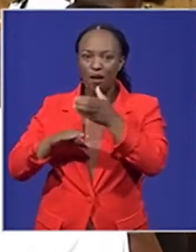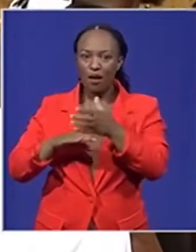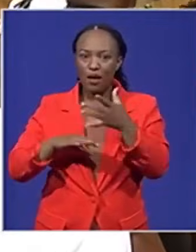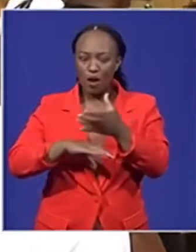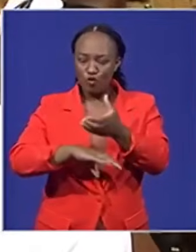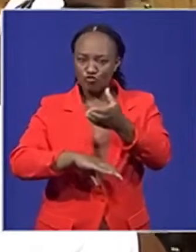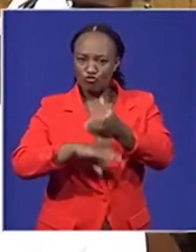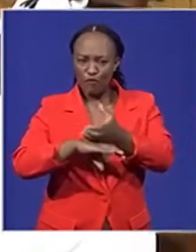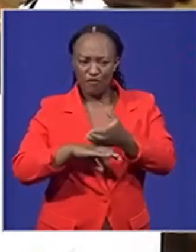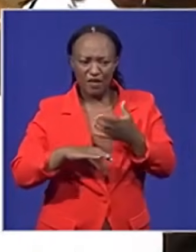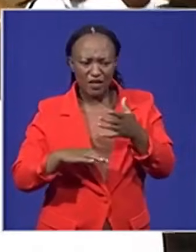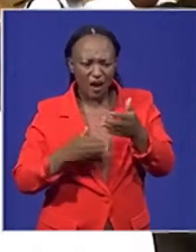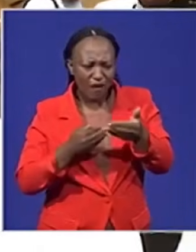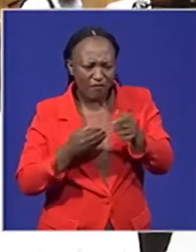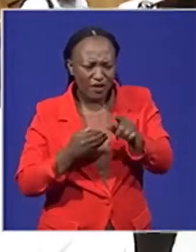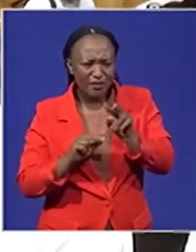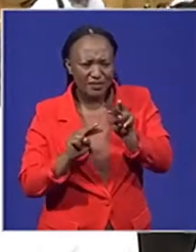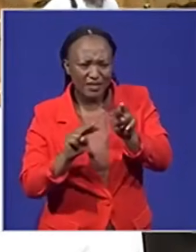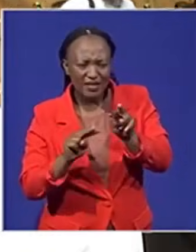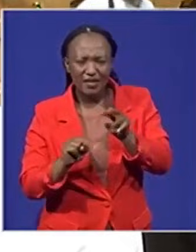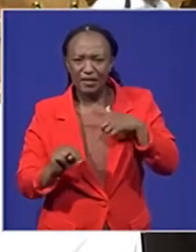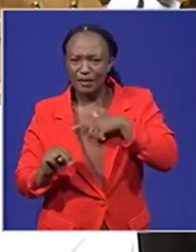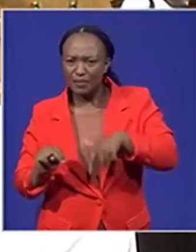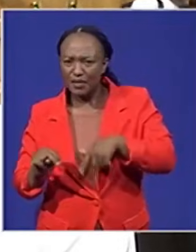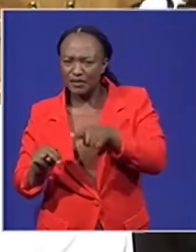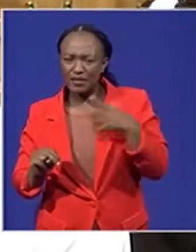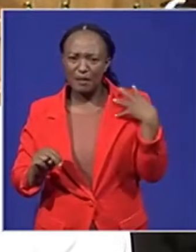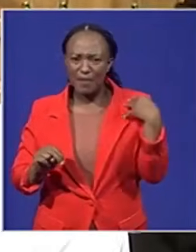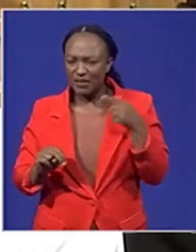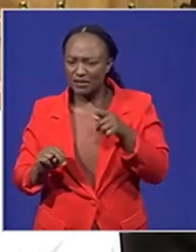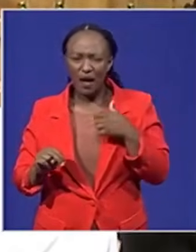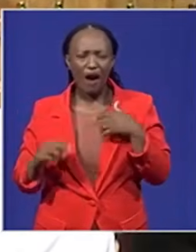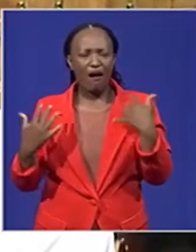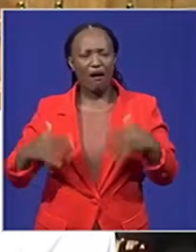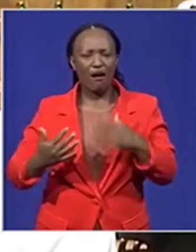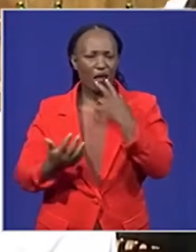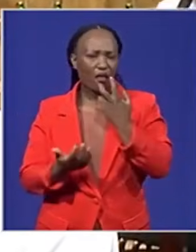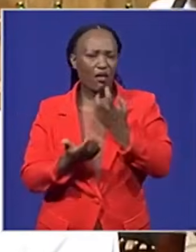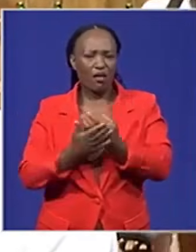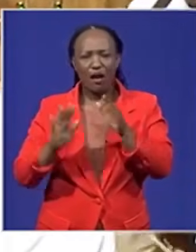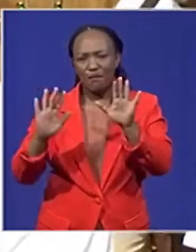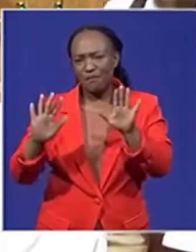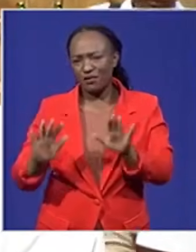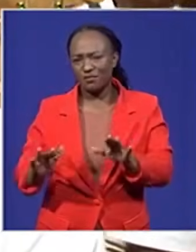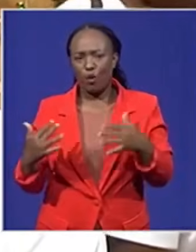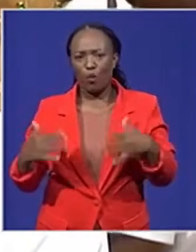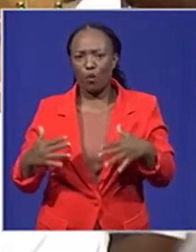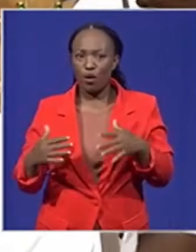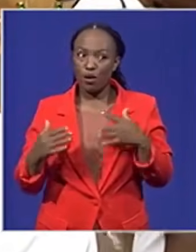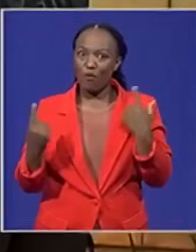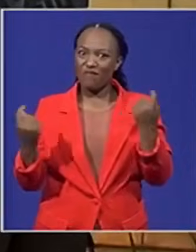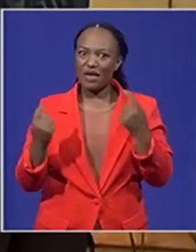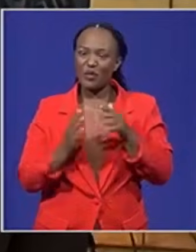to the trophy, the president's here, the ministers are here. It's been amazing, and it makes the whole event more real now, and we're all looking forward